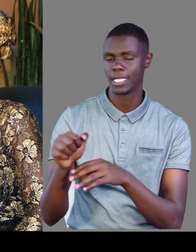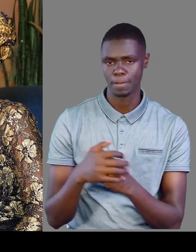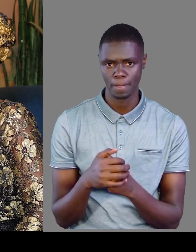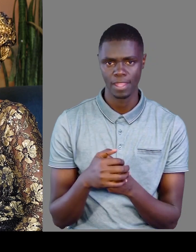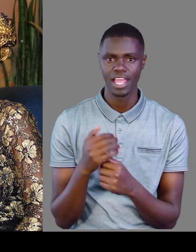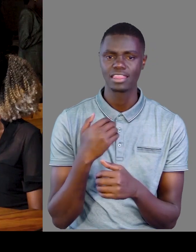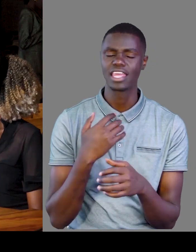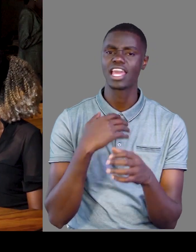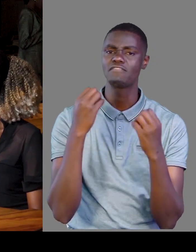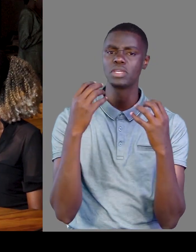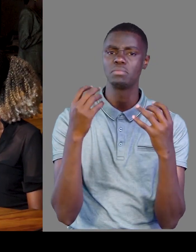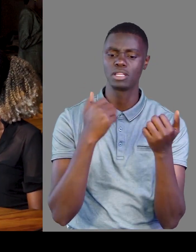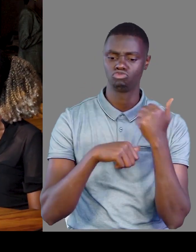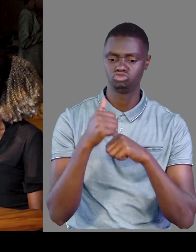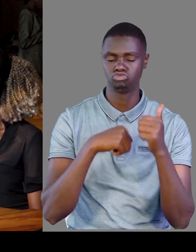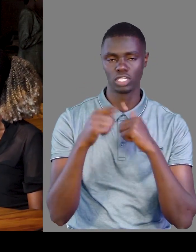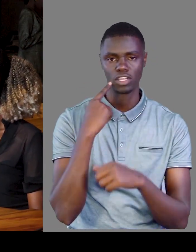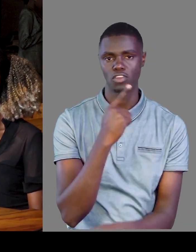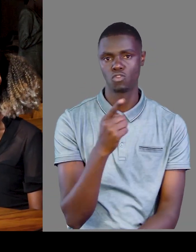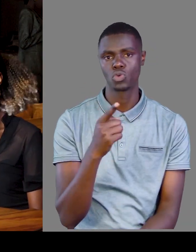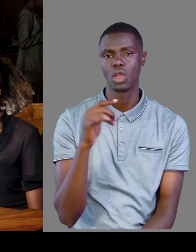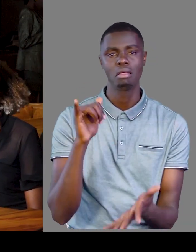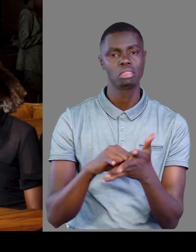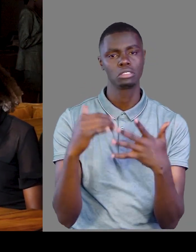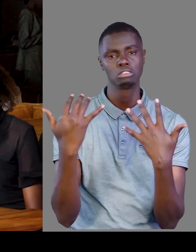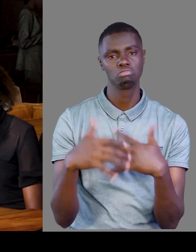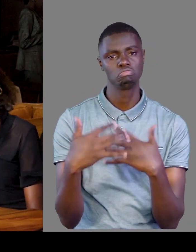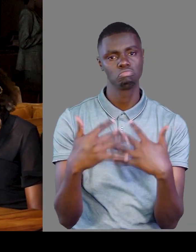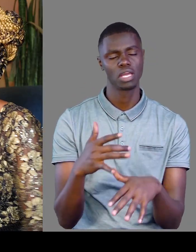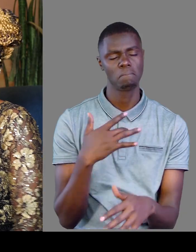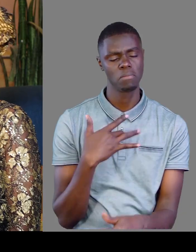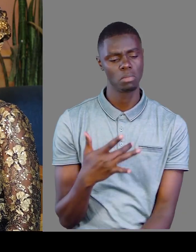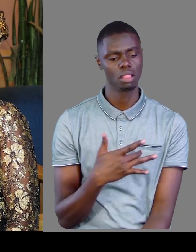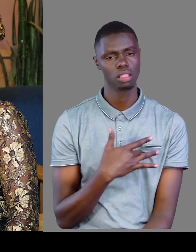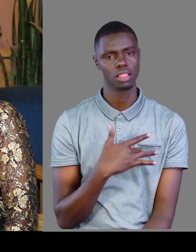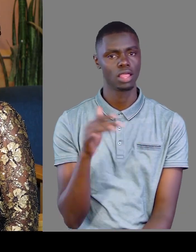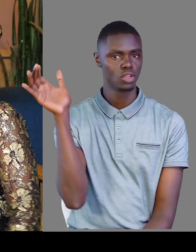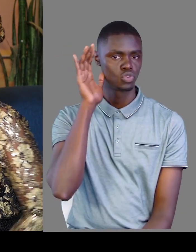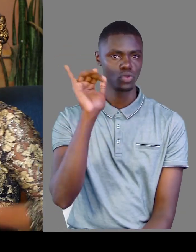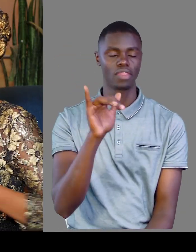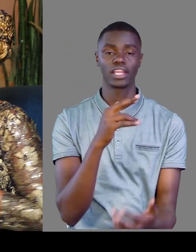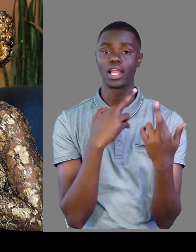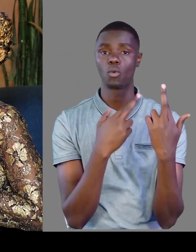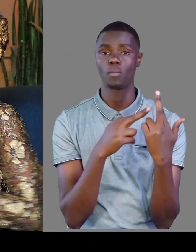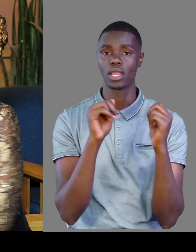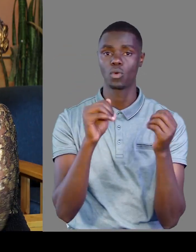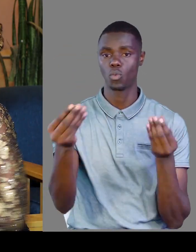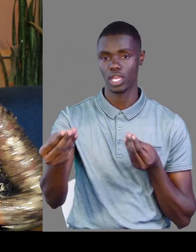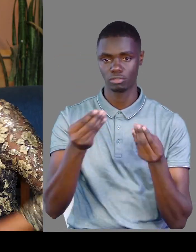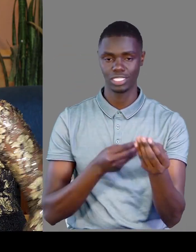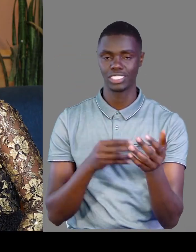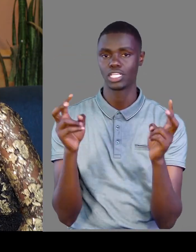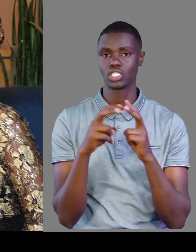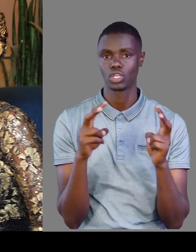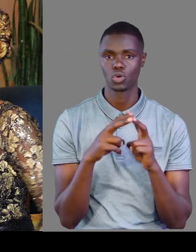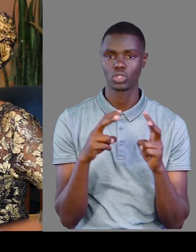well. So they have so many activities going on. That is very, very amazing, and I'm touched to hear that. I'm really hoping that we can even